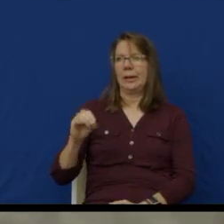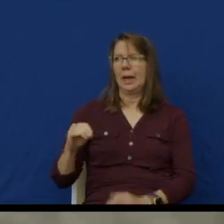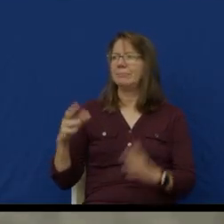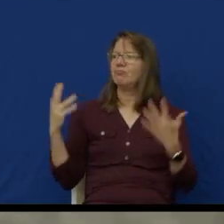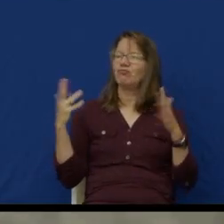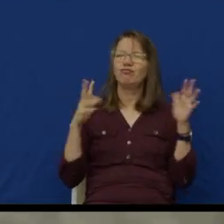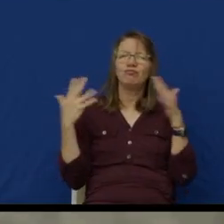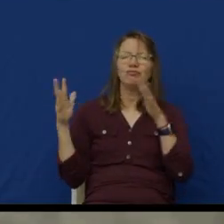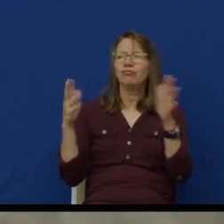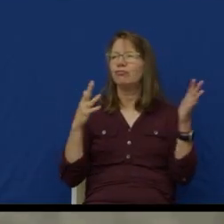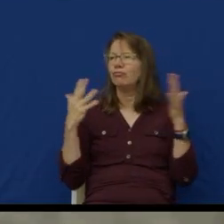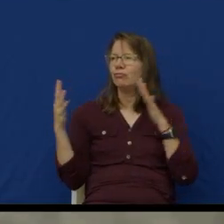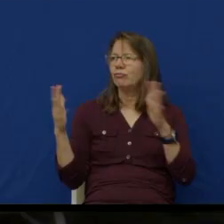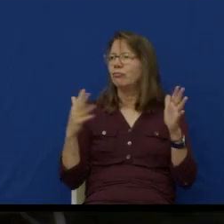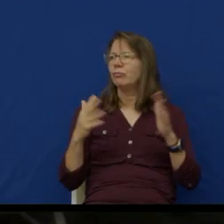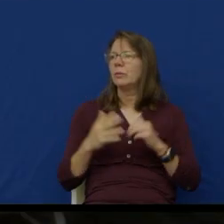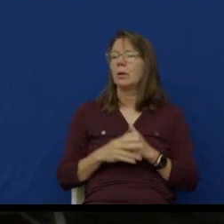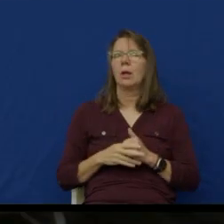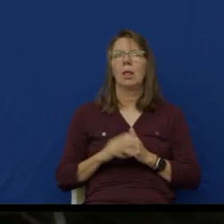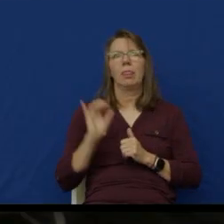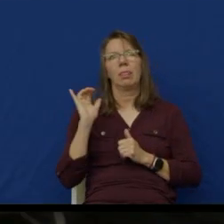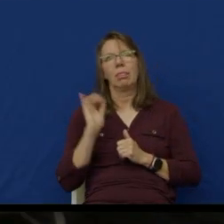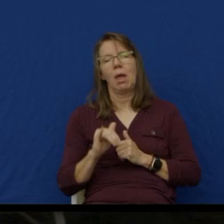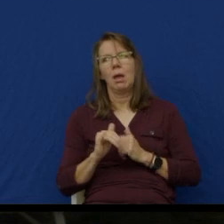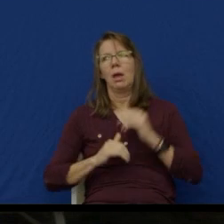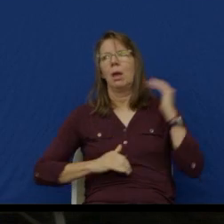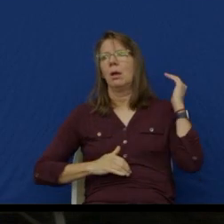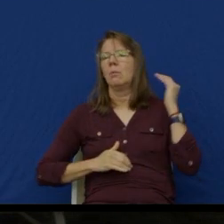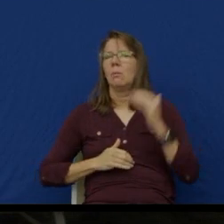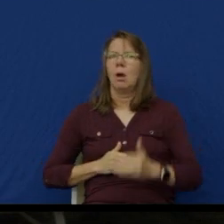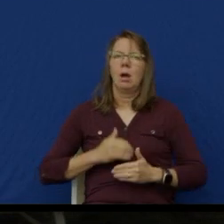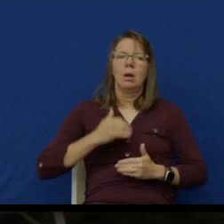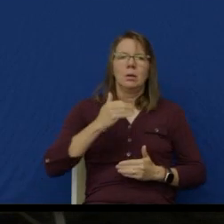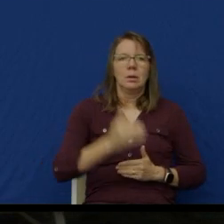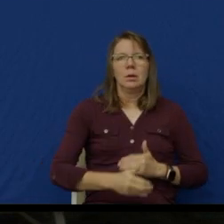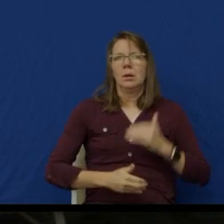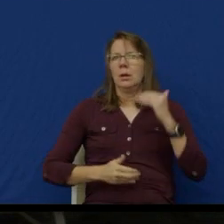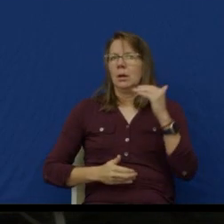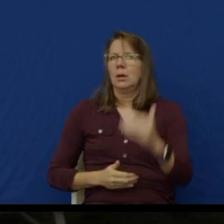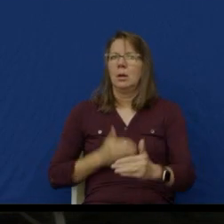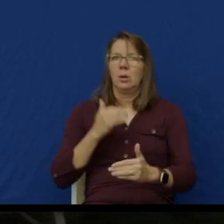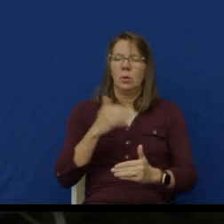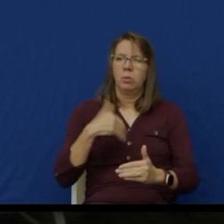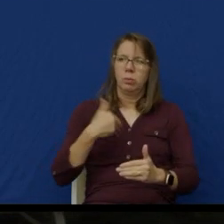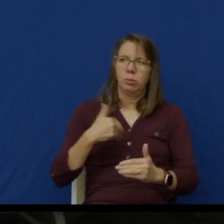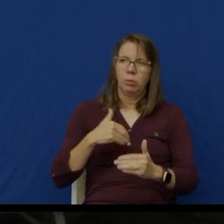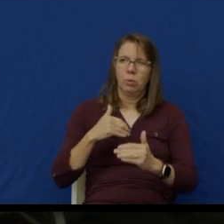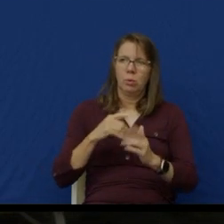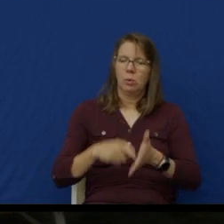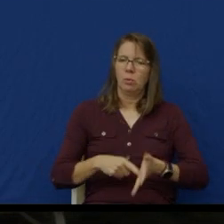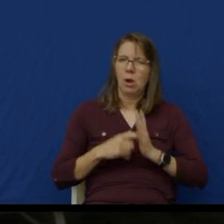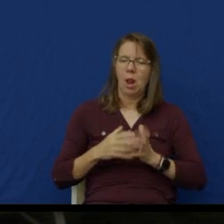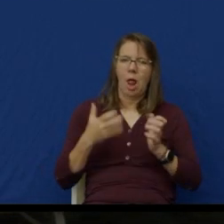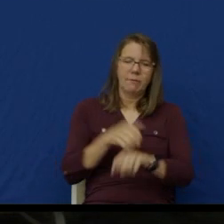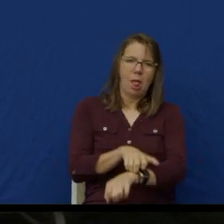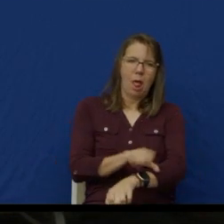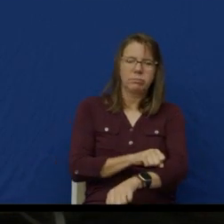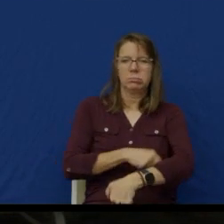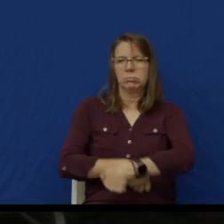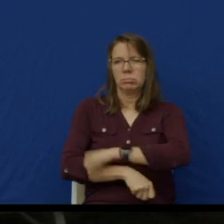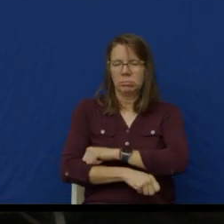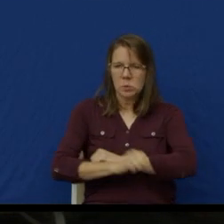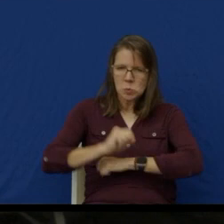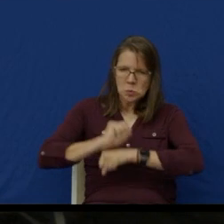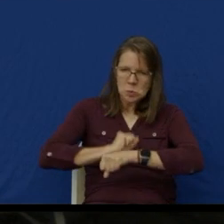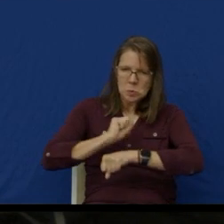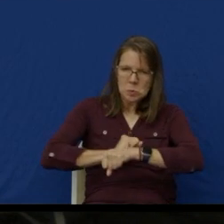I mean, just the process of applying takes a lot of diligence, and to put it